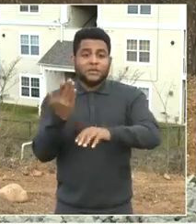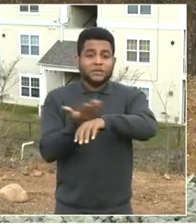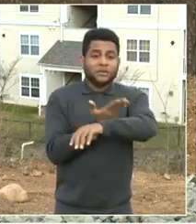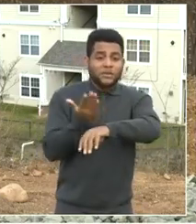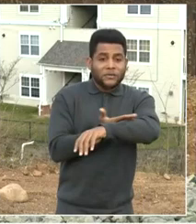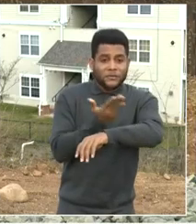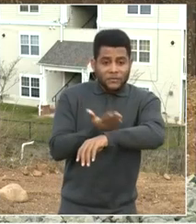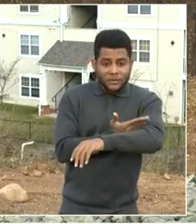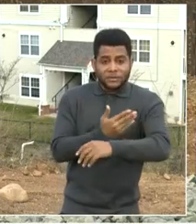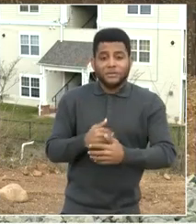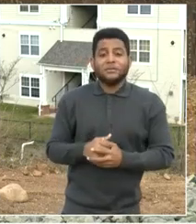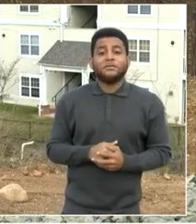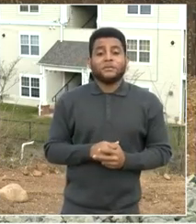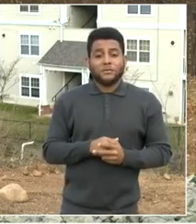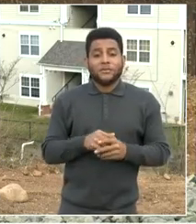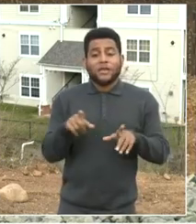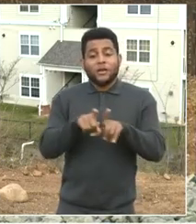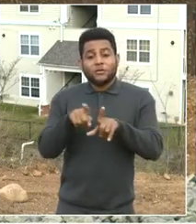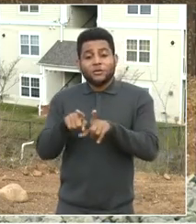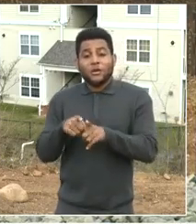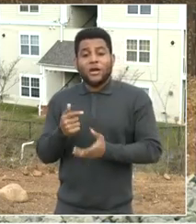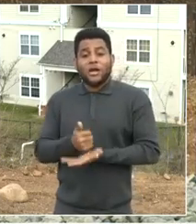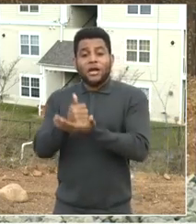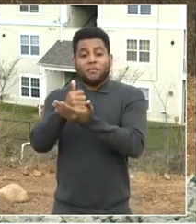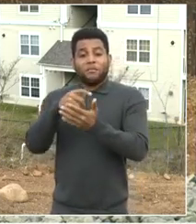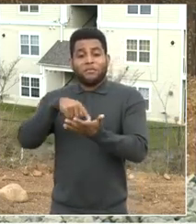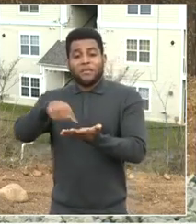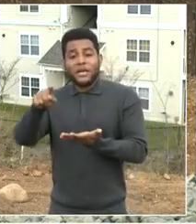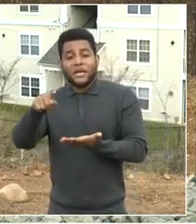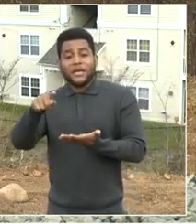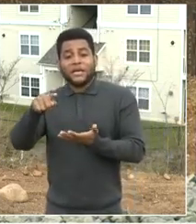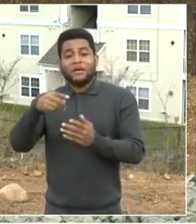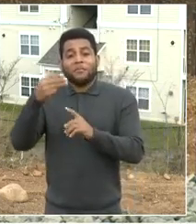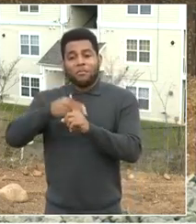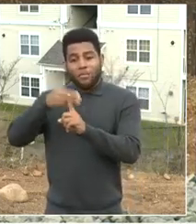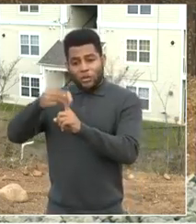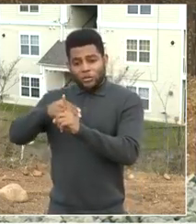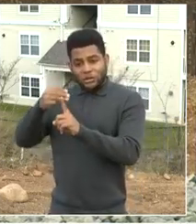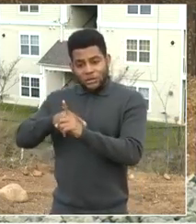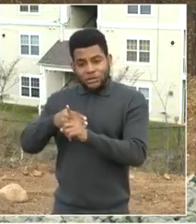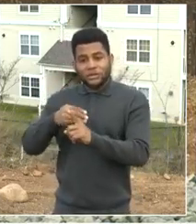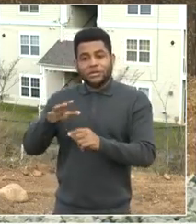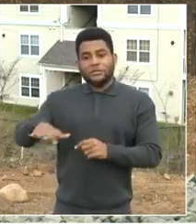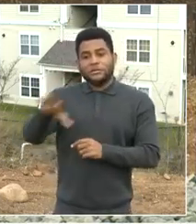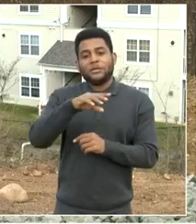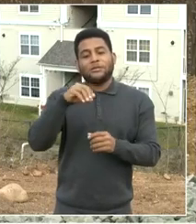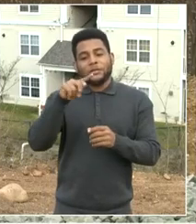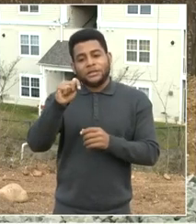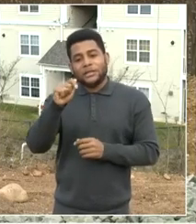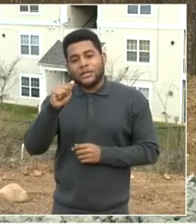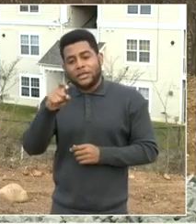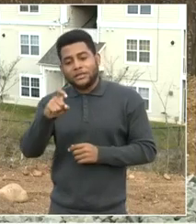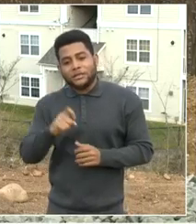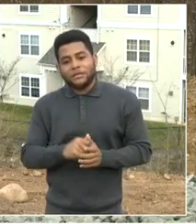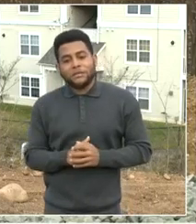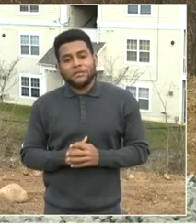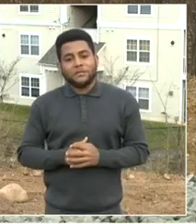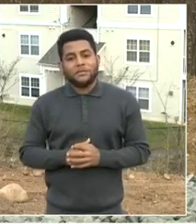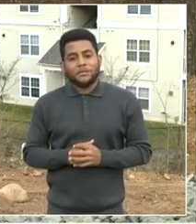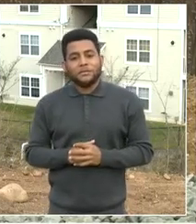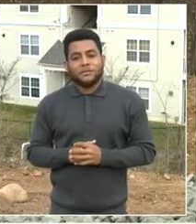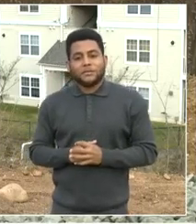your mortgage. So, again, that's frontdoordc.gov. We encourage homeowners or potential homeowners to check that out.